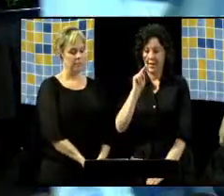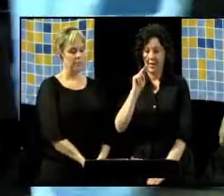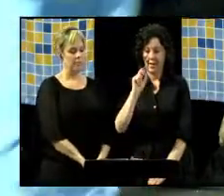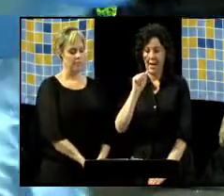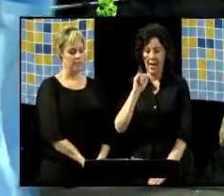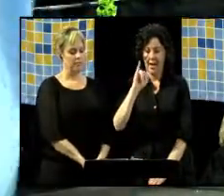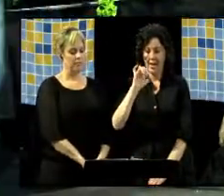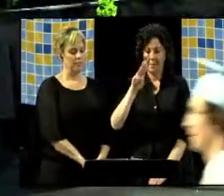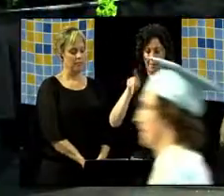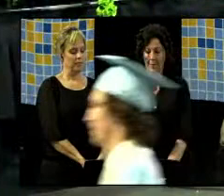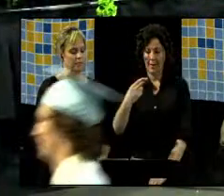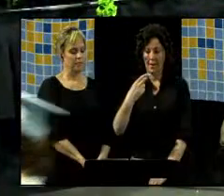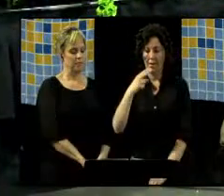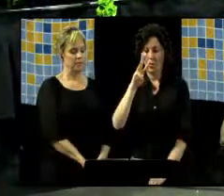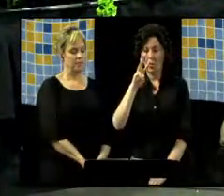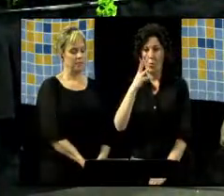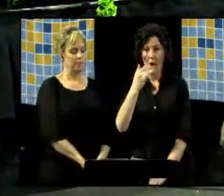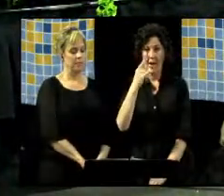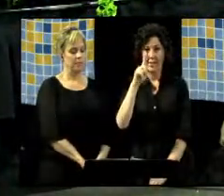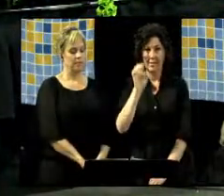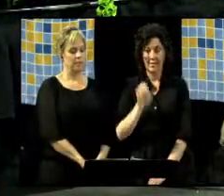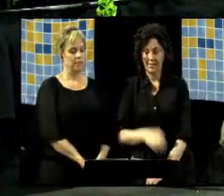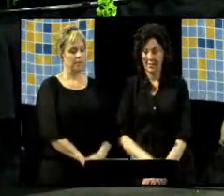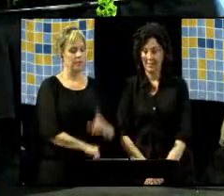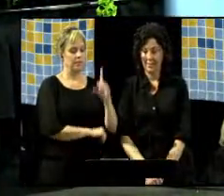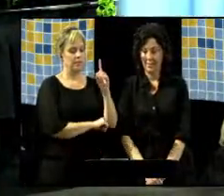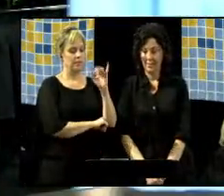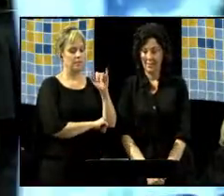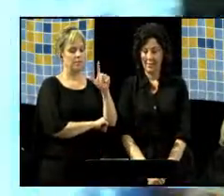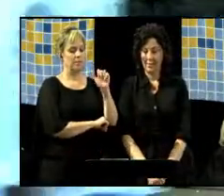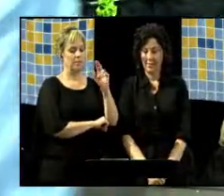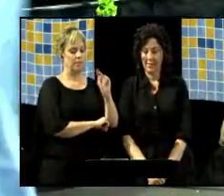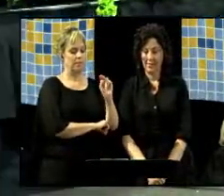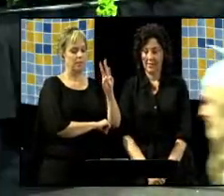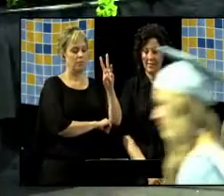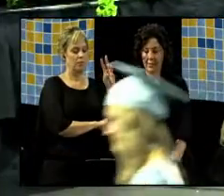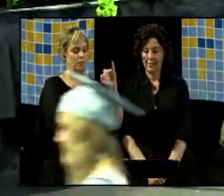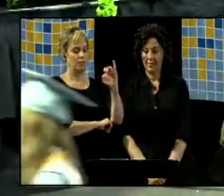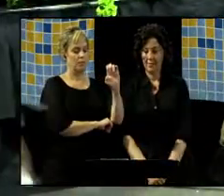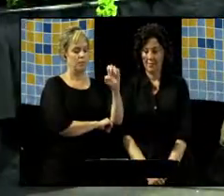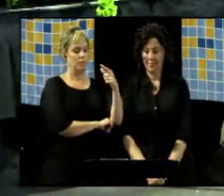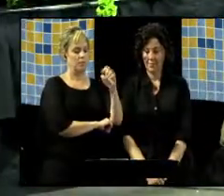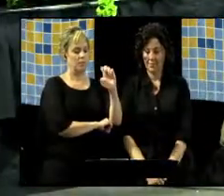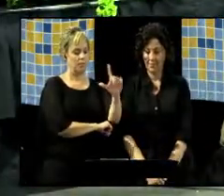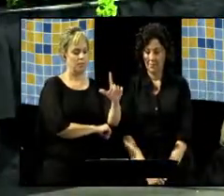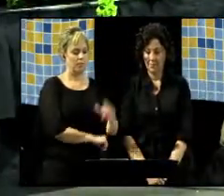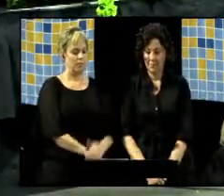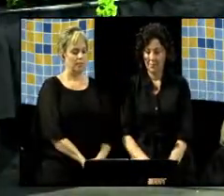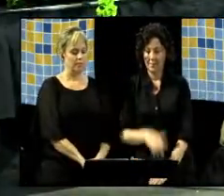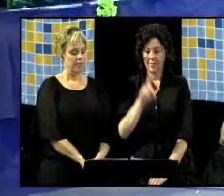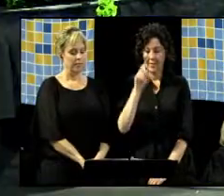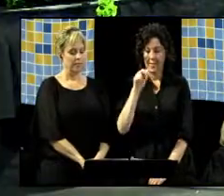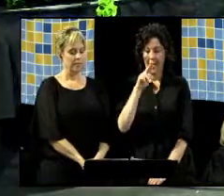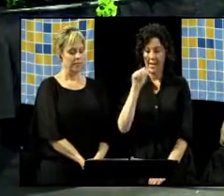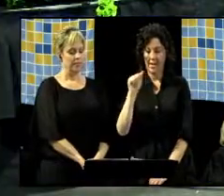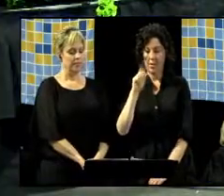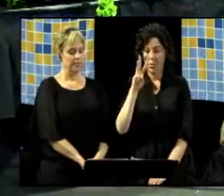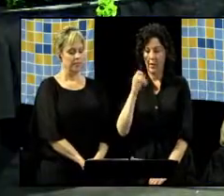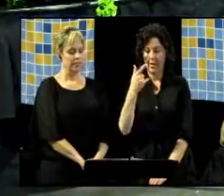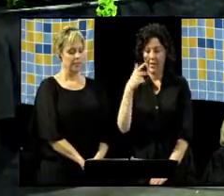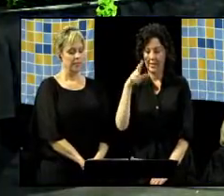Kamei White, Dylan Paige Weigel, Deanna Nicole Wiggins,